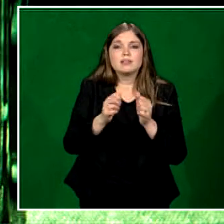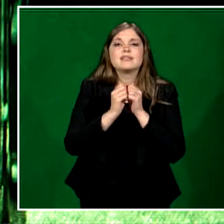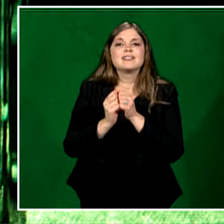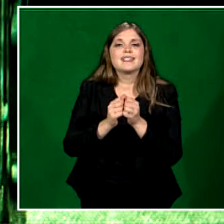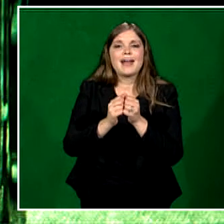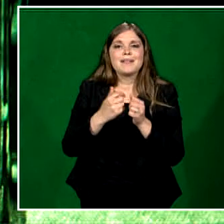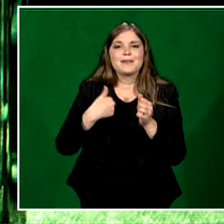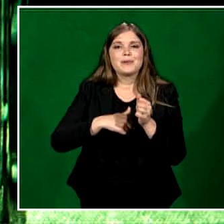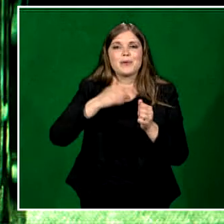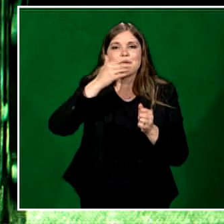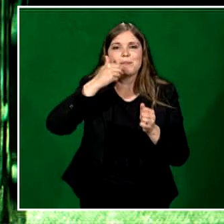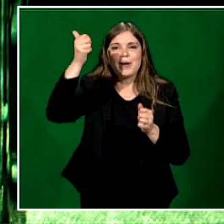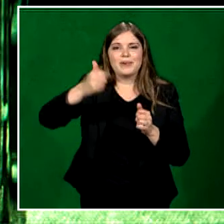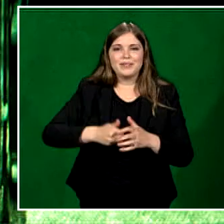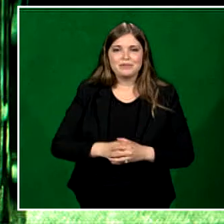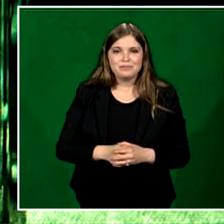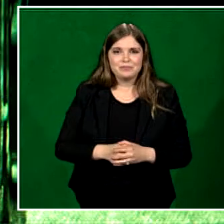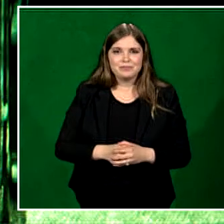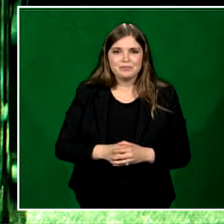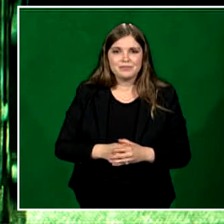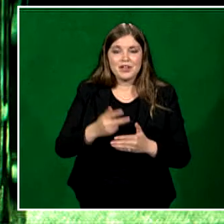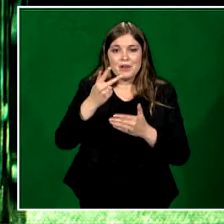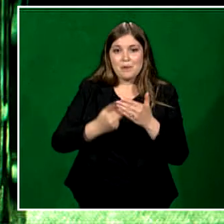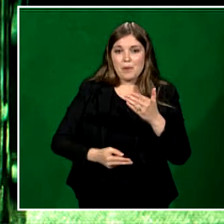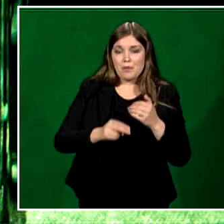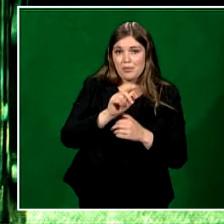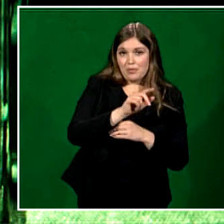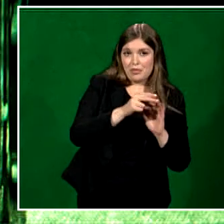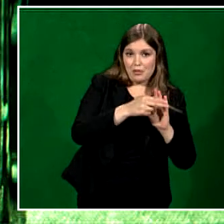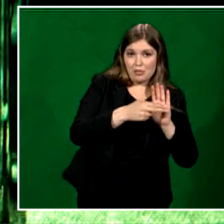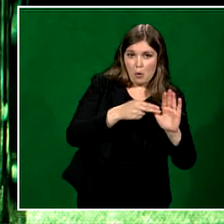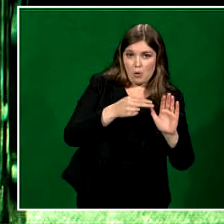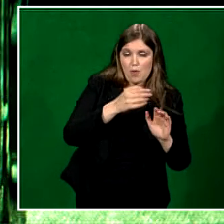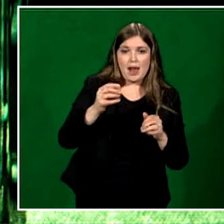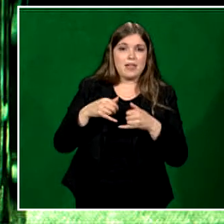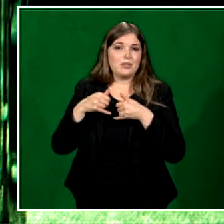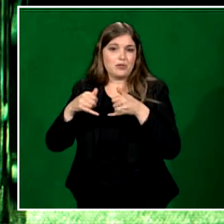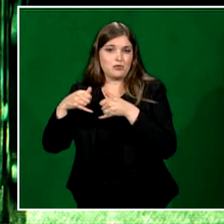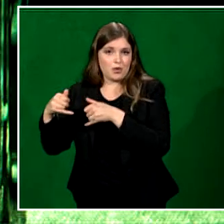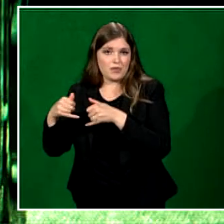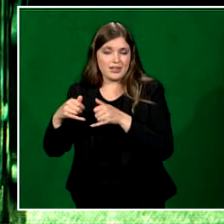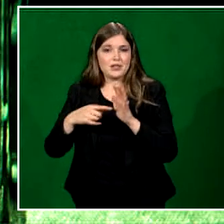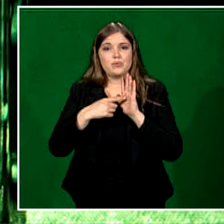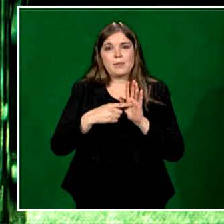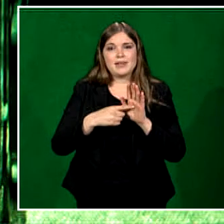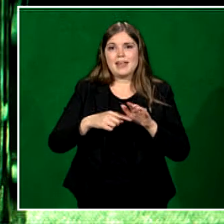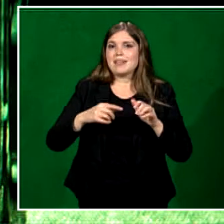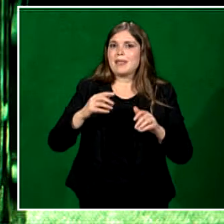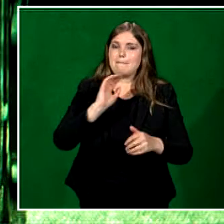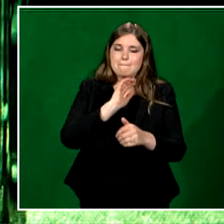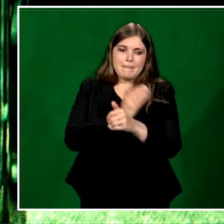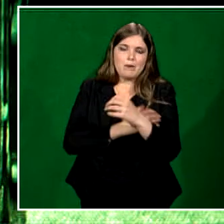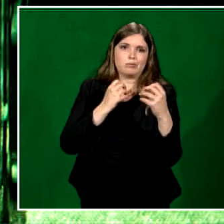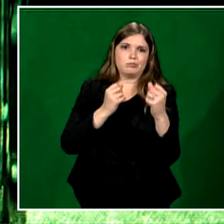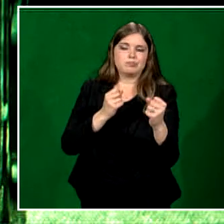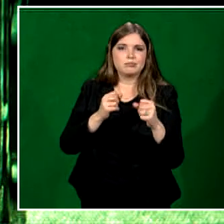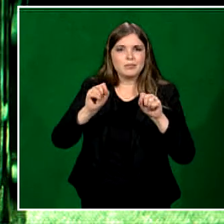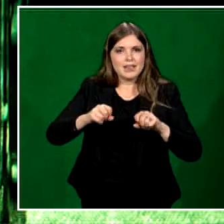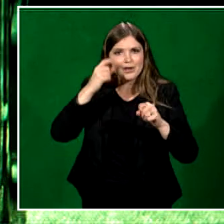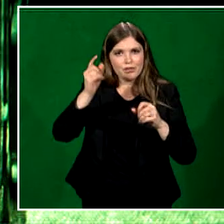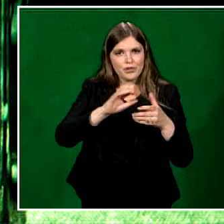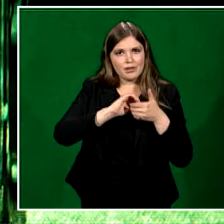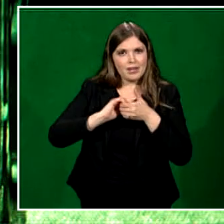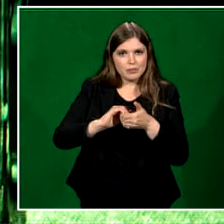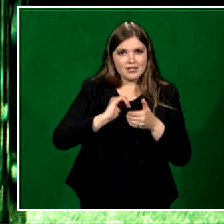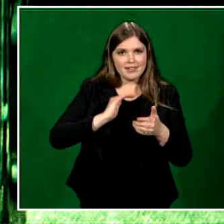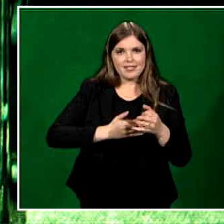better. Both the logo and these trophies represent the powerful potential for collaboration that our finalist